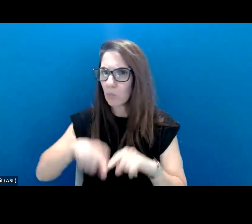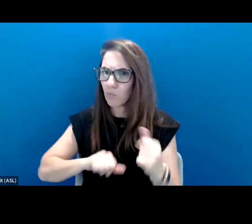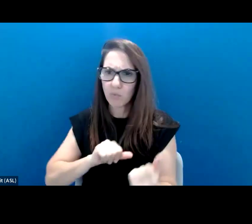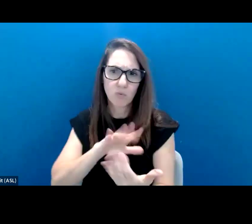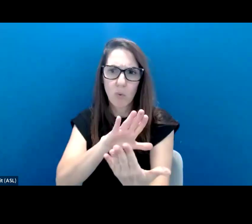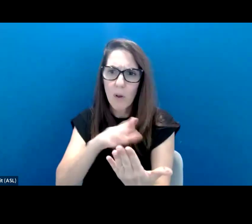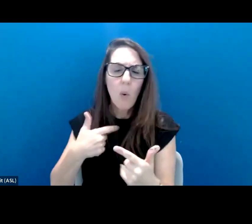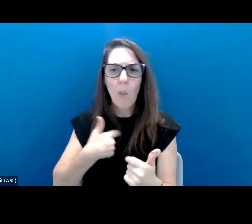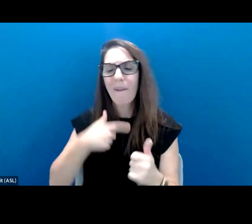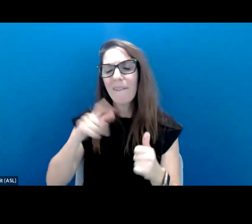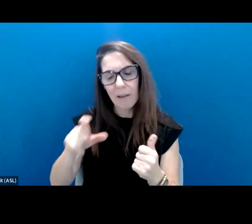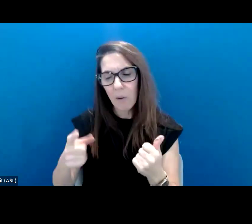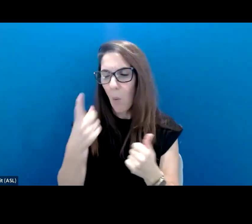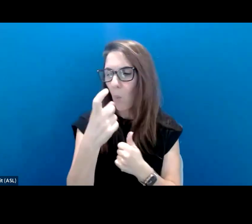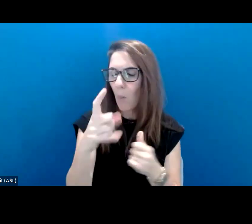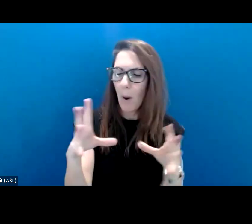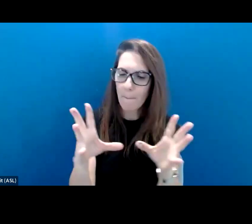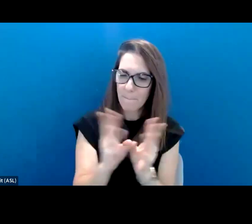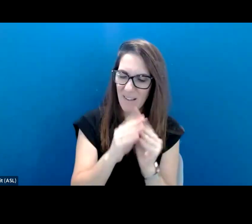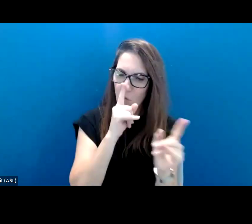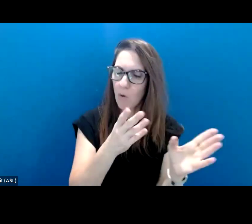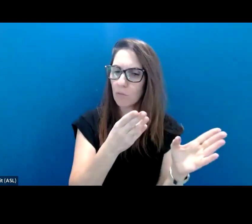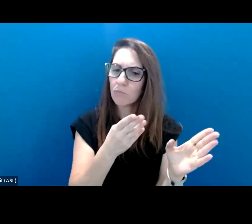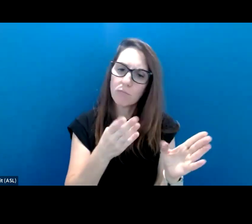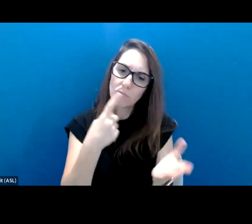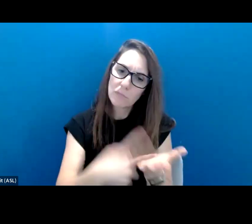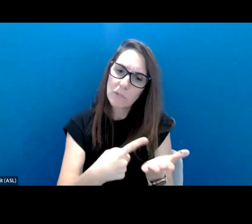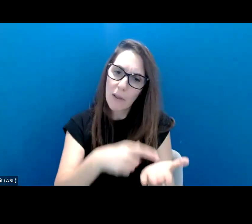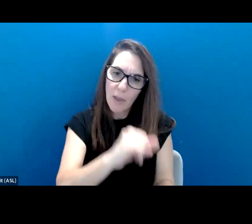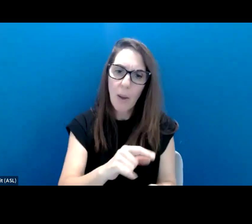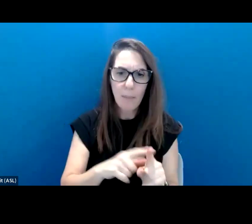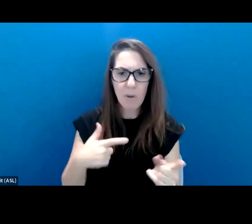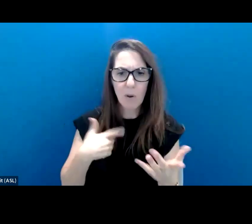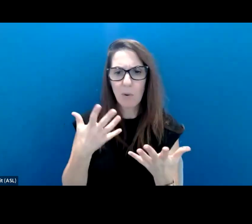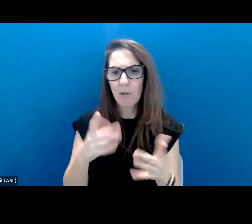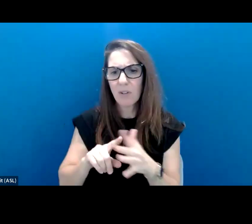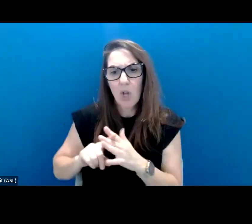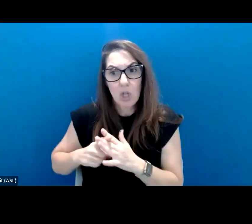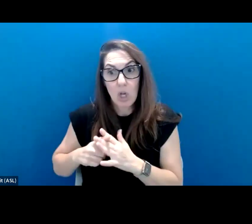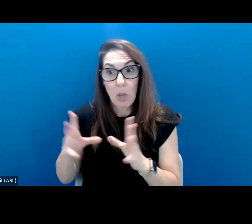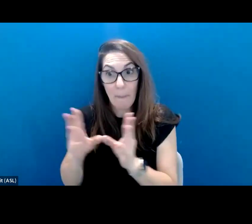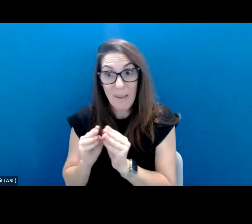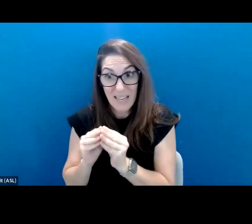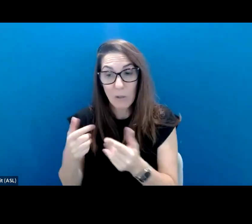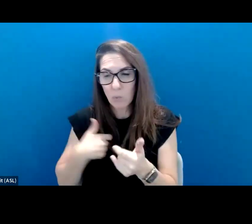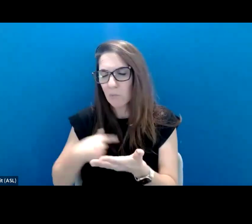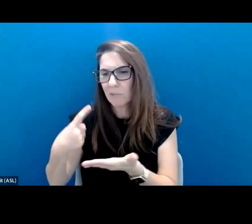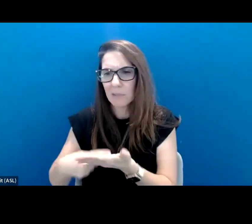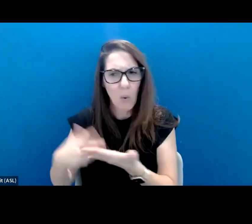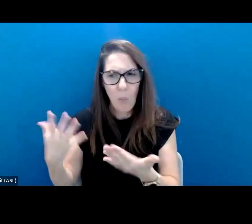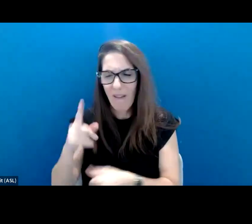another preparatory meeting to address those things, but I wanted to get these initial ones just sort of out of the way. So the first question was, all